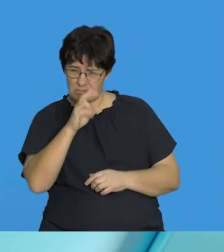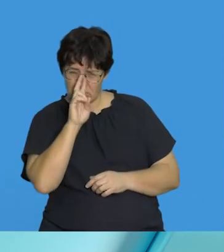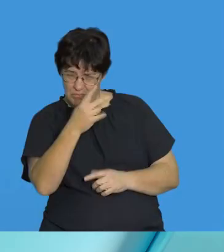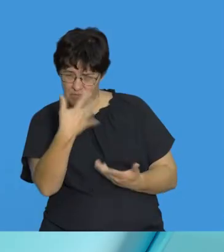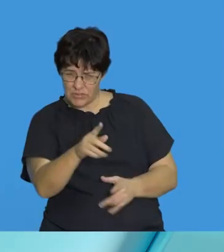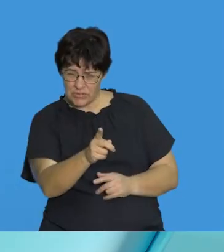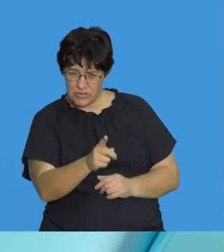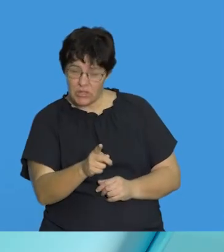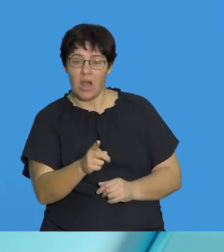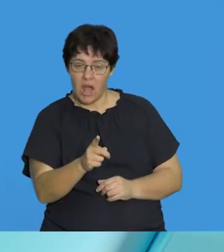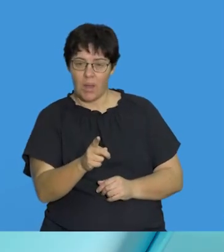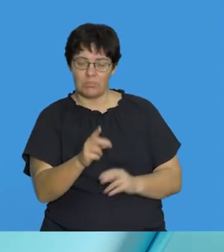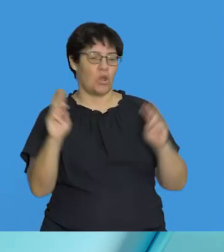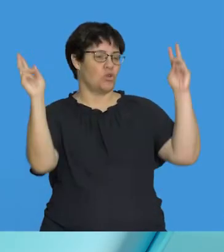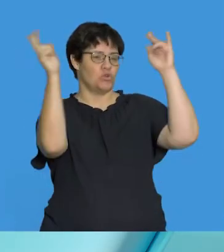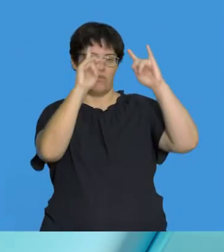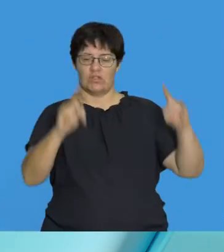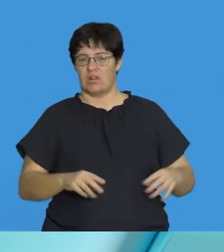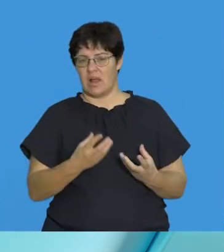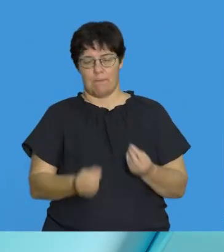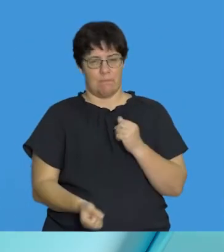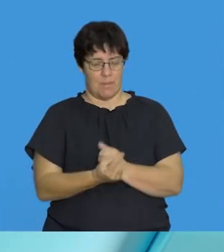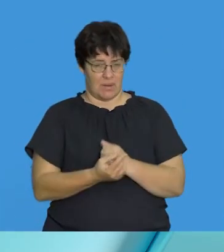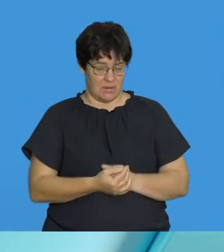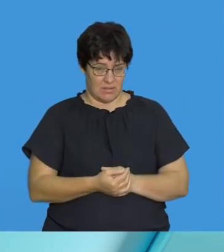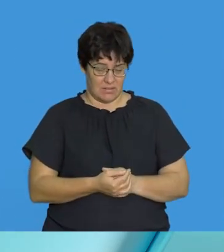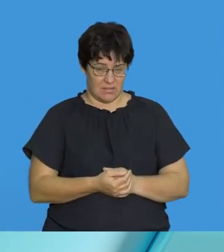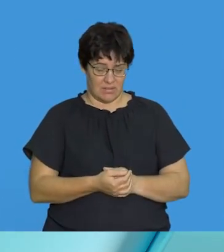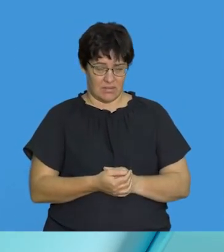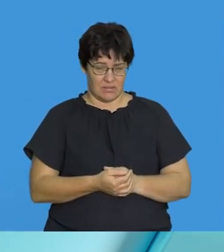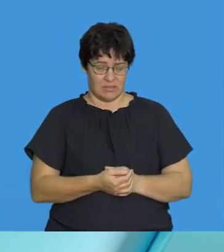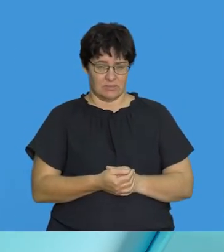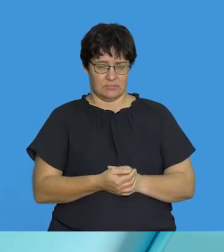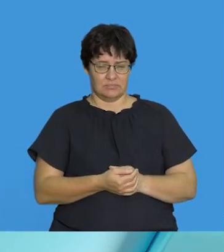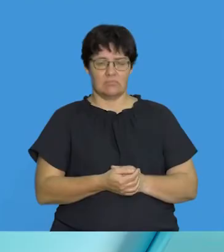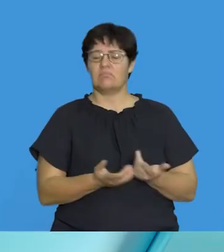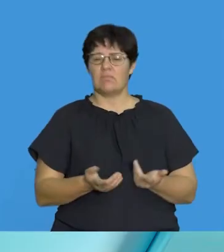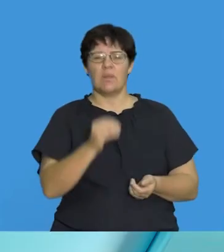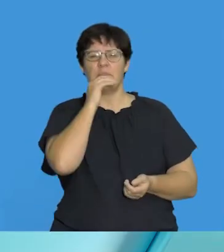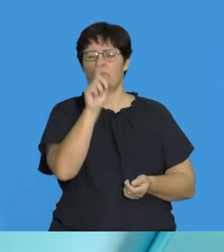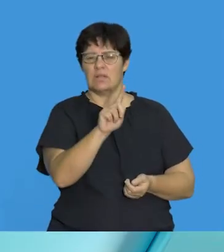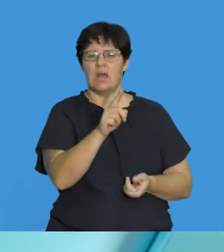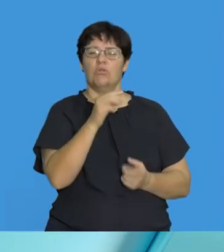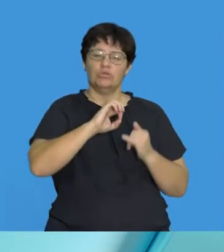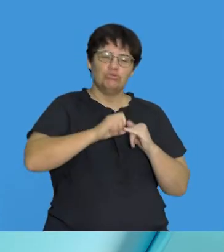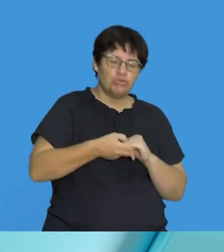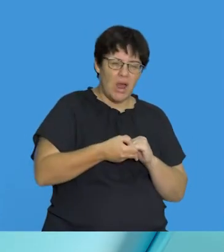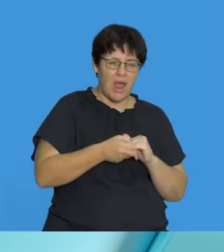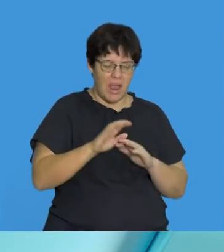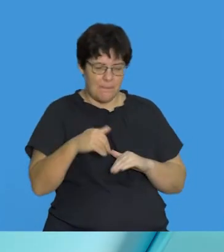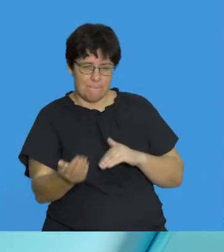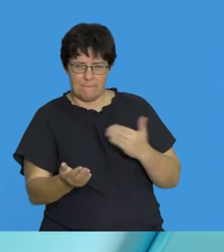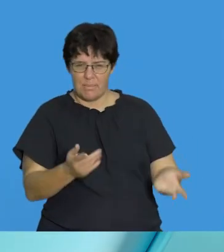of genetic coding is universal. What do I mean by that? So, let's try and unpack that. If DNA